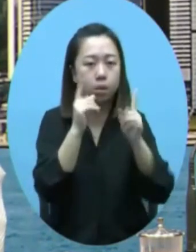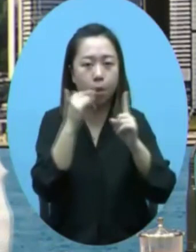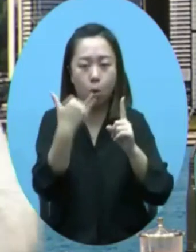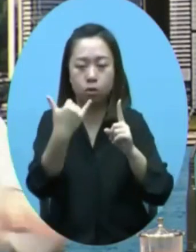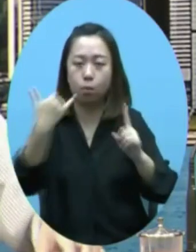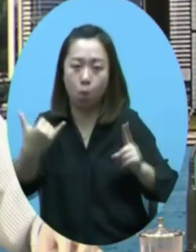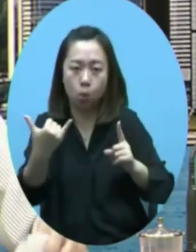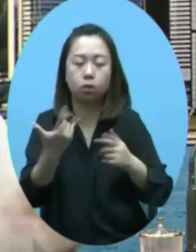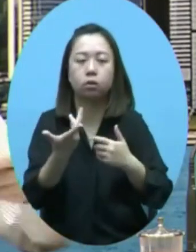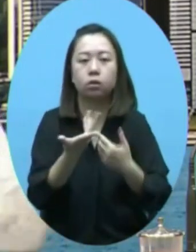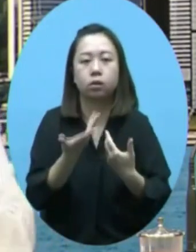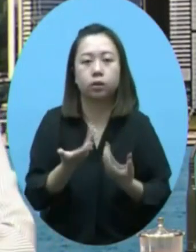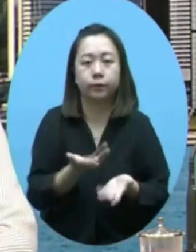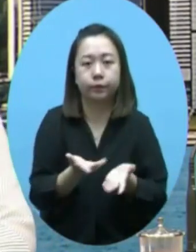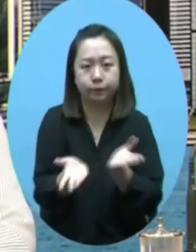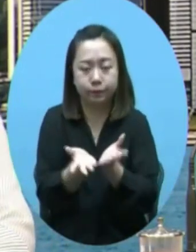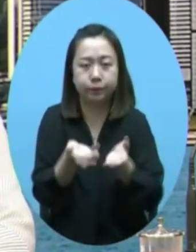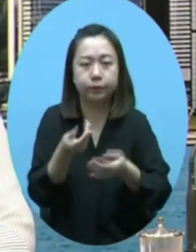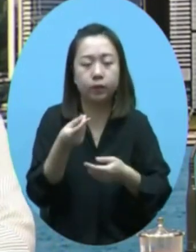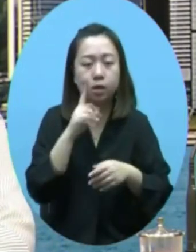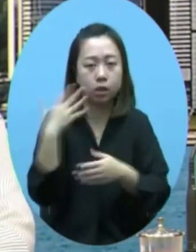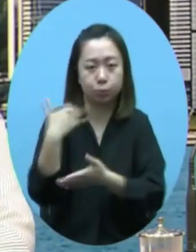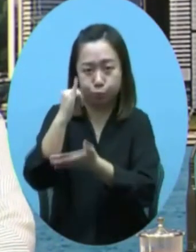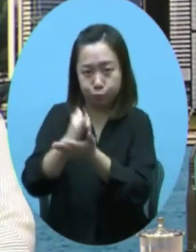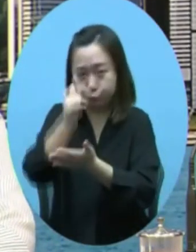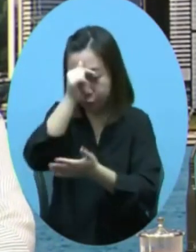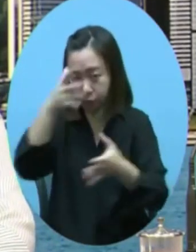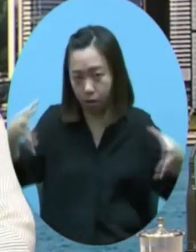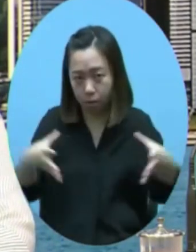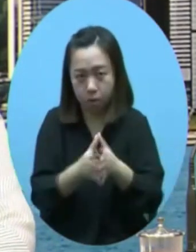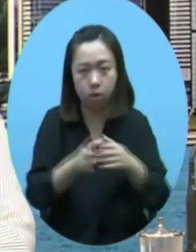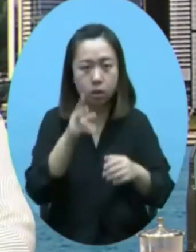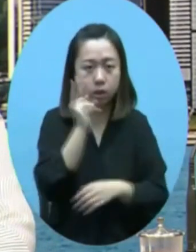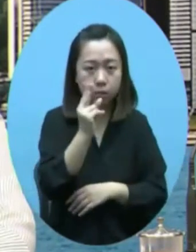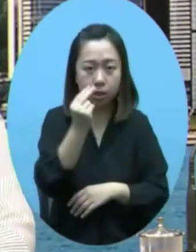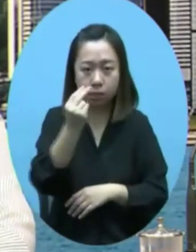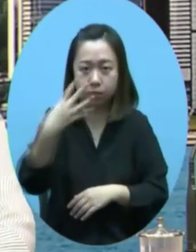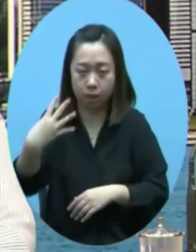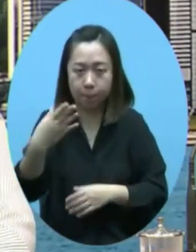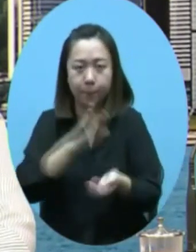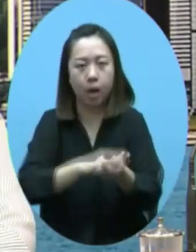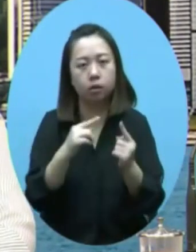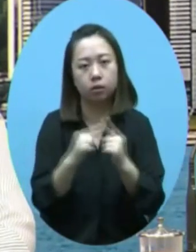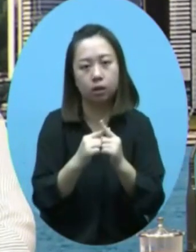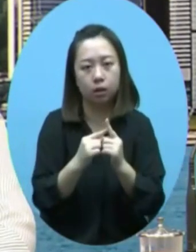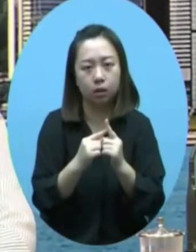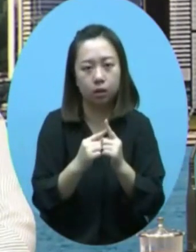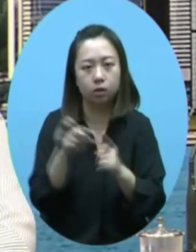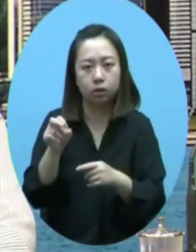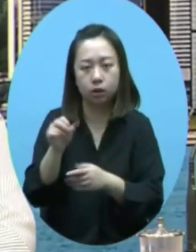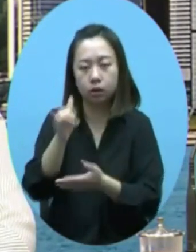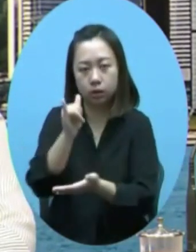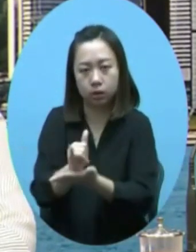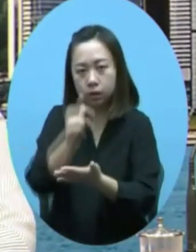submitted 116 cases to us systematically. Compared to the cases still in the hospital, there are 274 patients